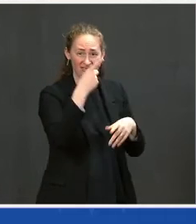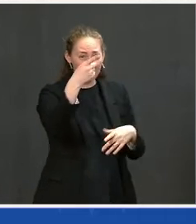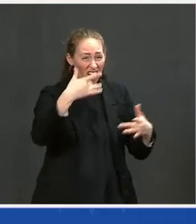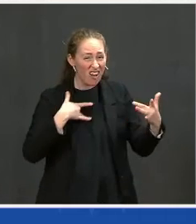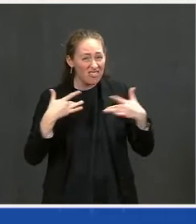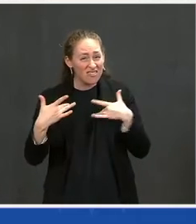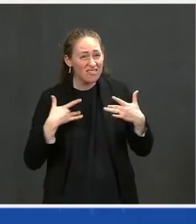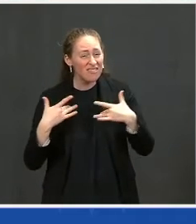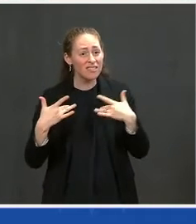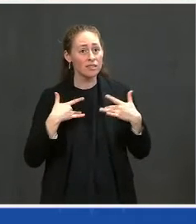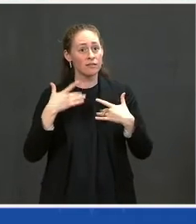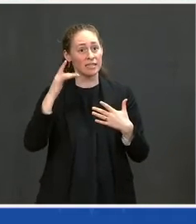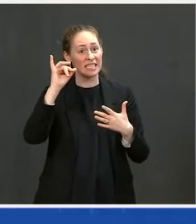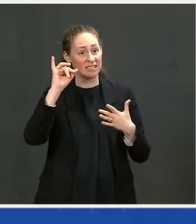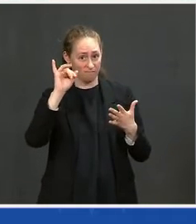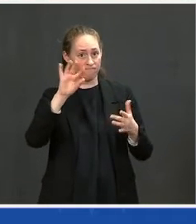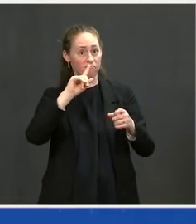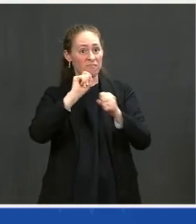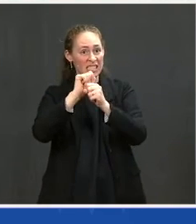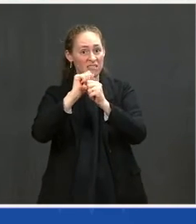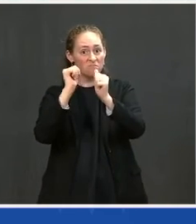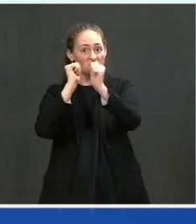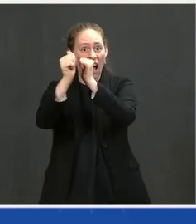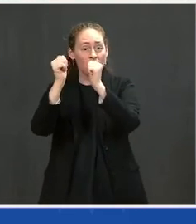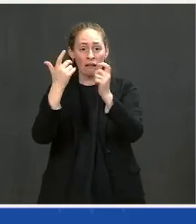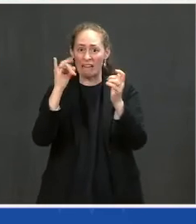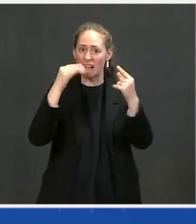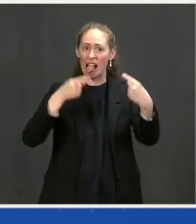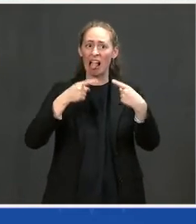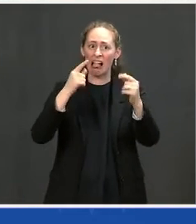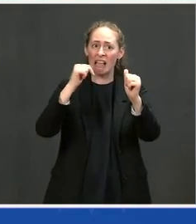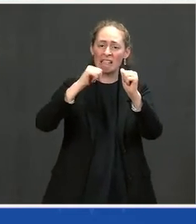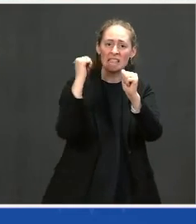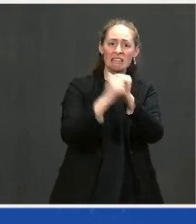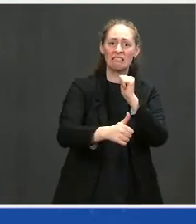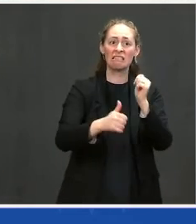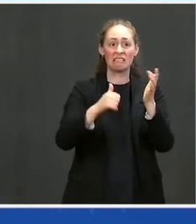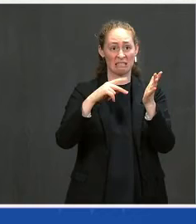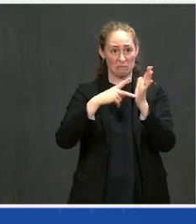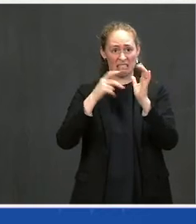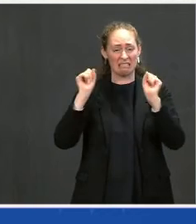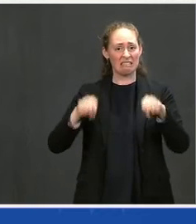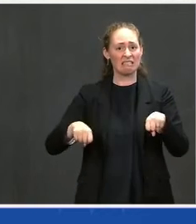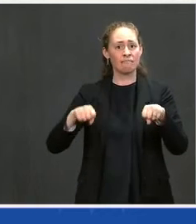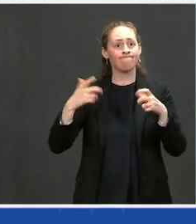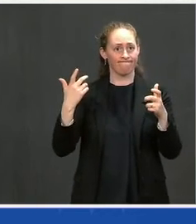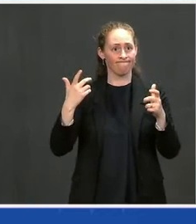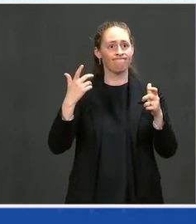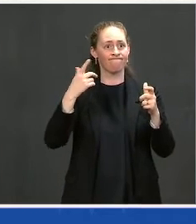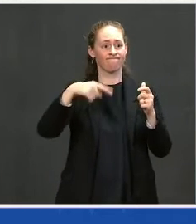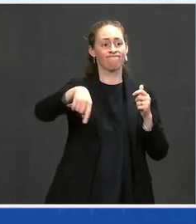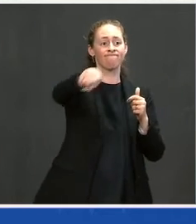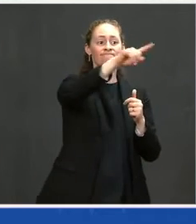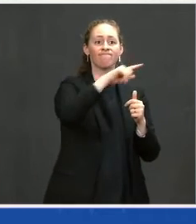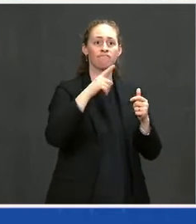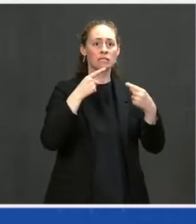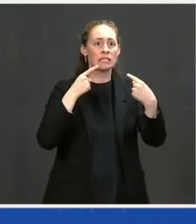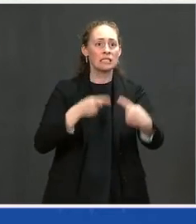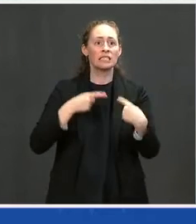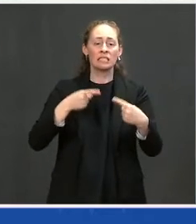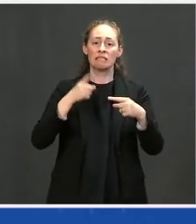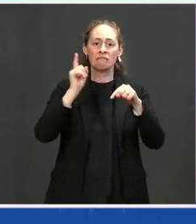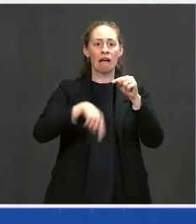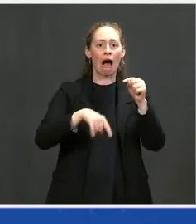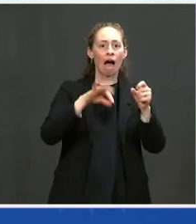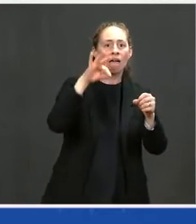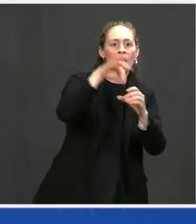pass voting rights legislation, that your party is going to lose seats and possibly lose control of the House and the